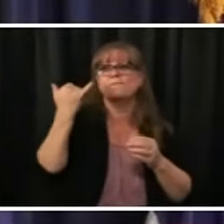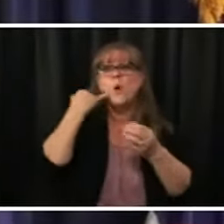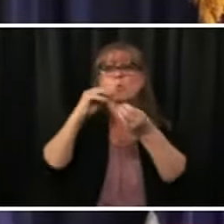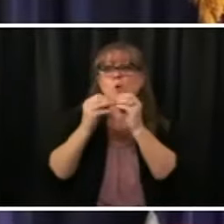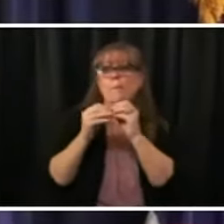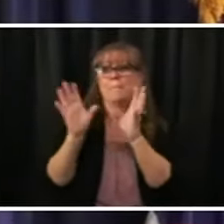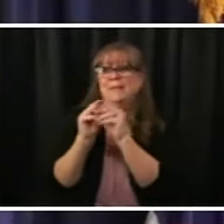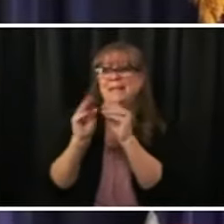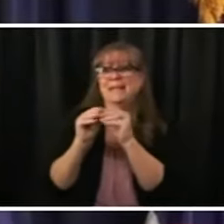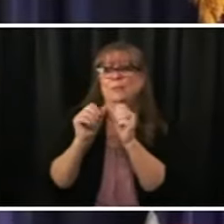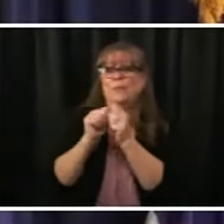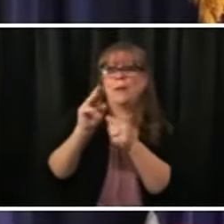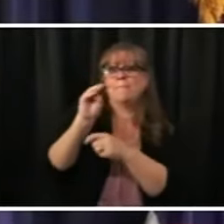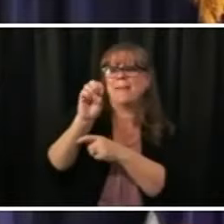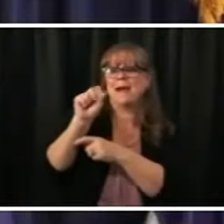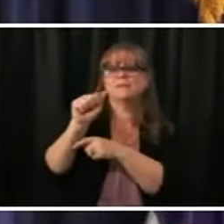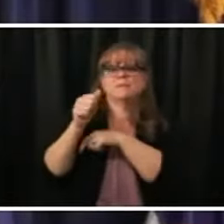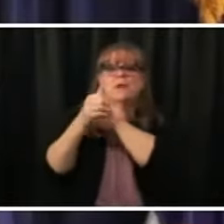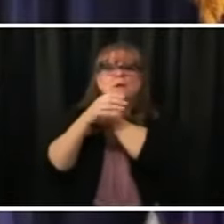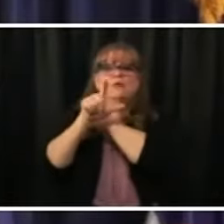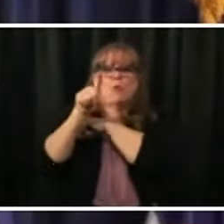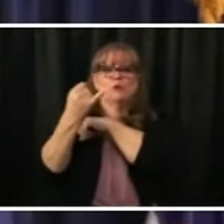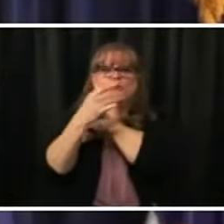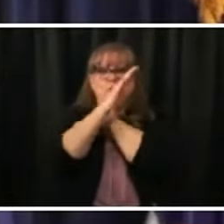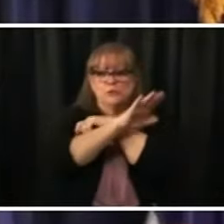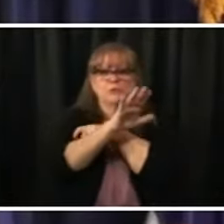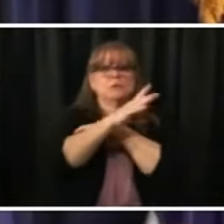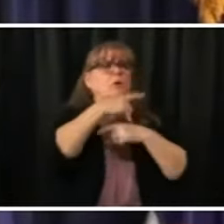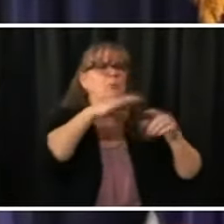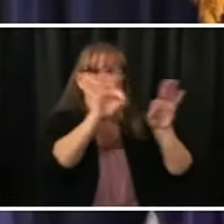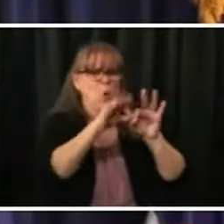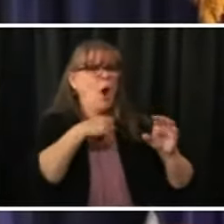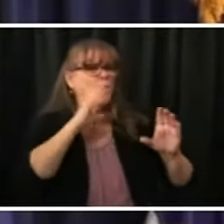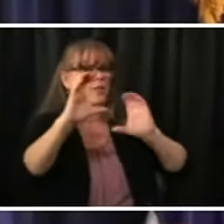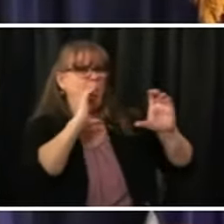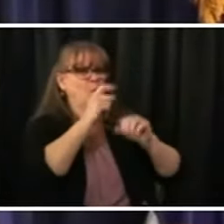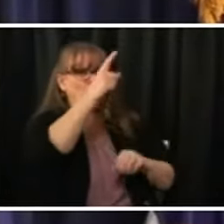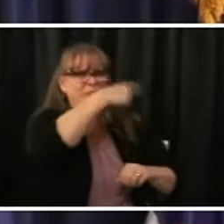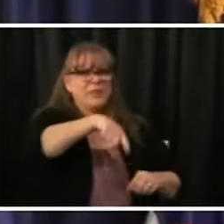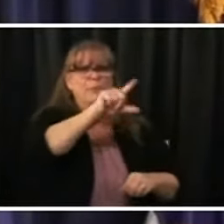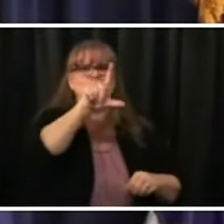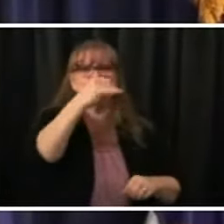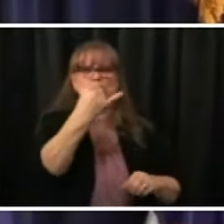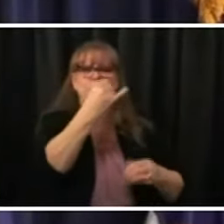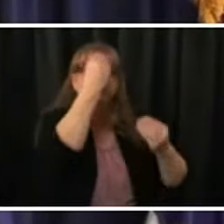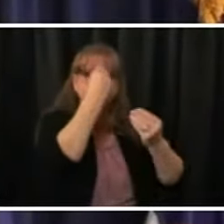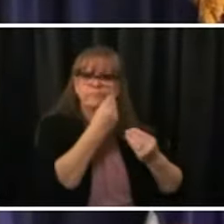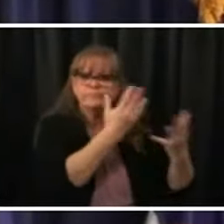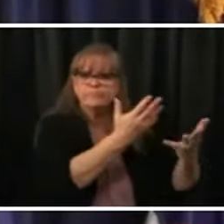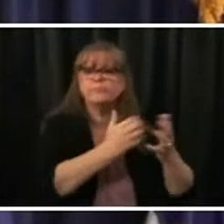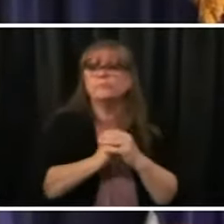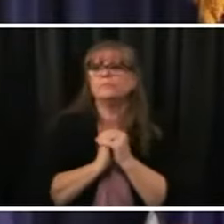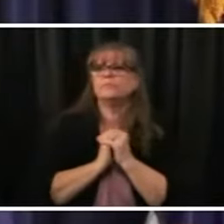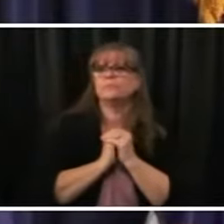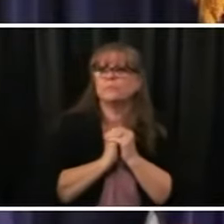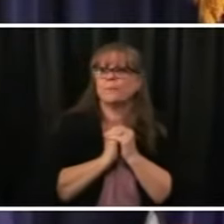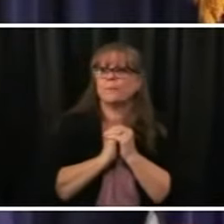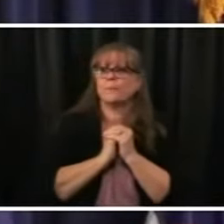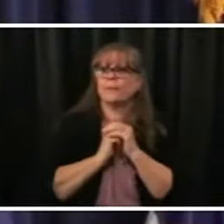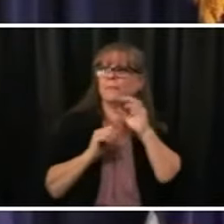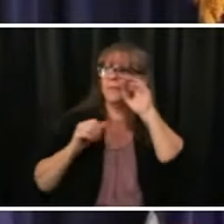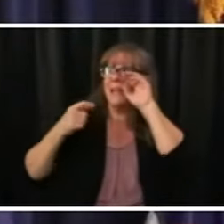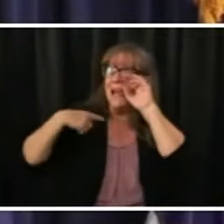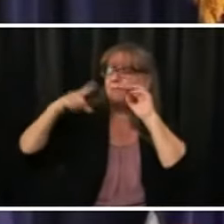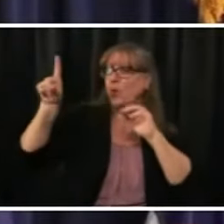continue that with updates as soon as we get information. Thank you, sir. Governor, there's a push at the State House on topic of